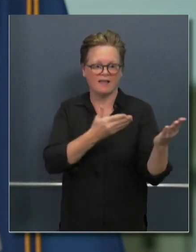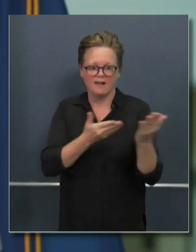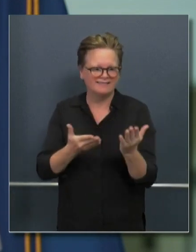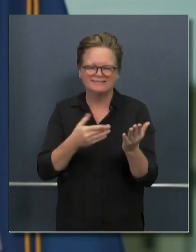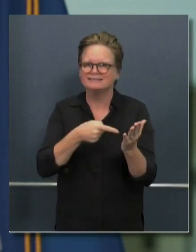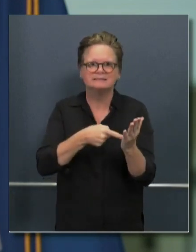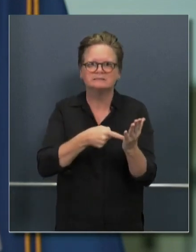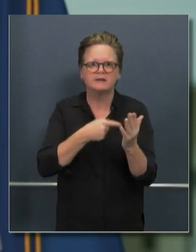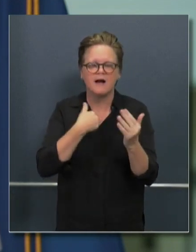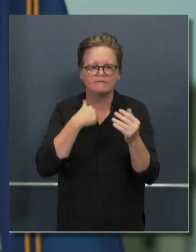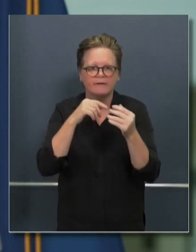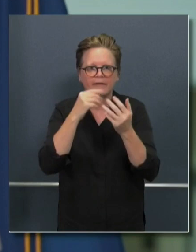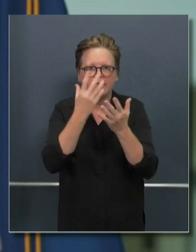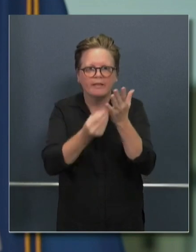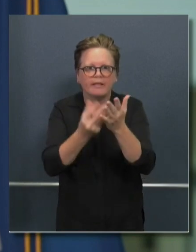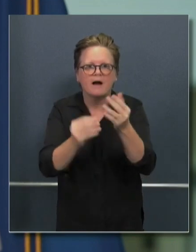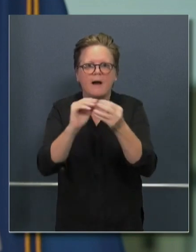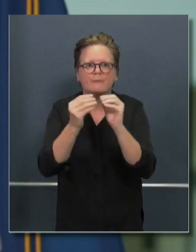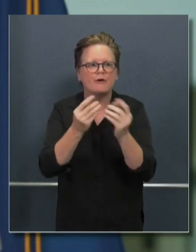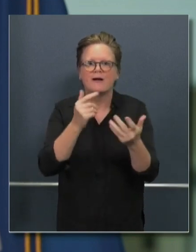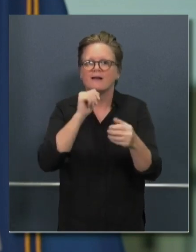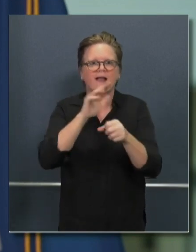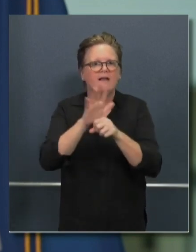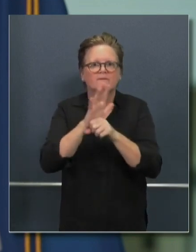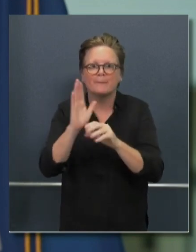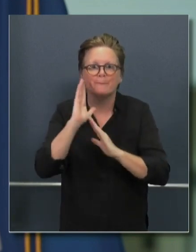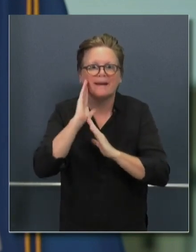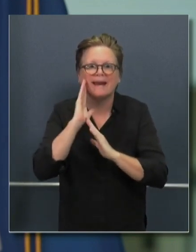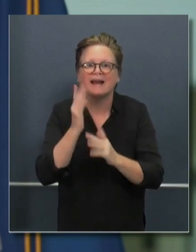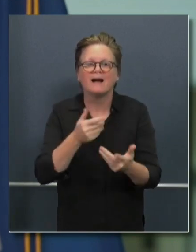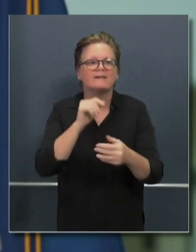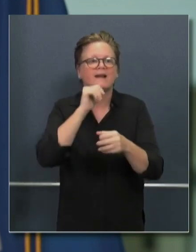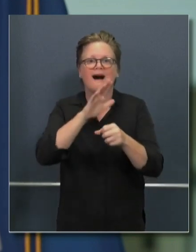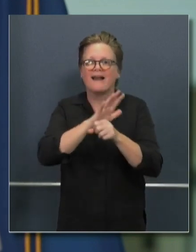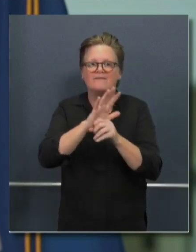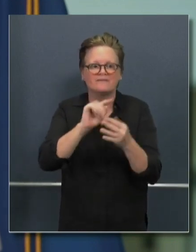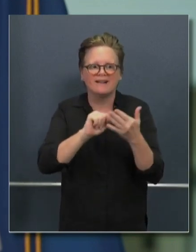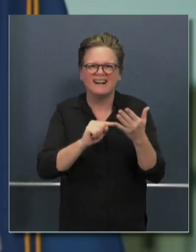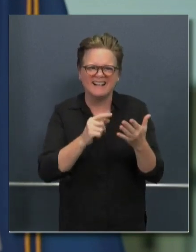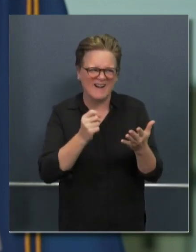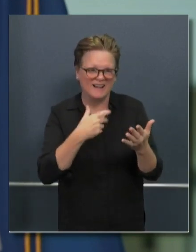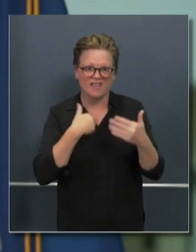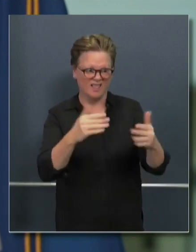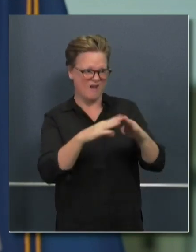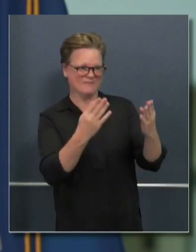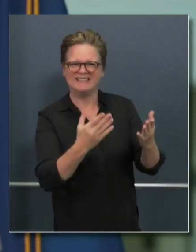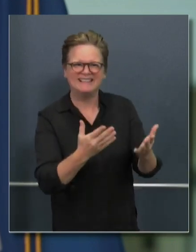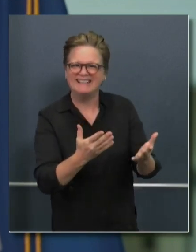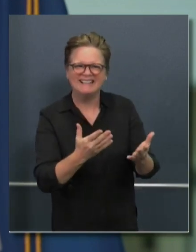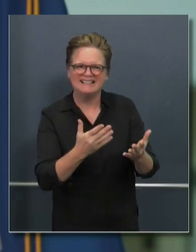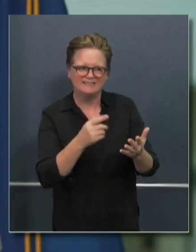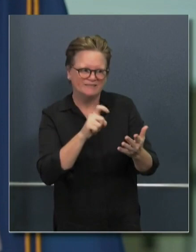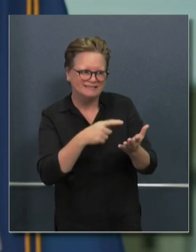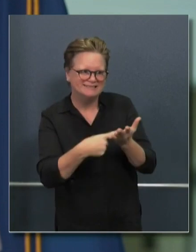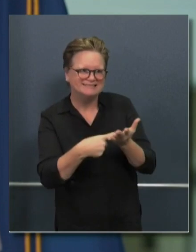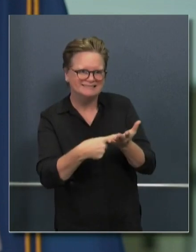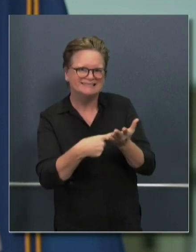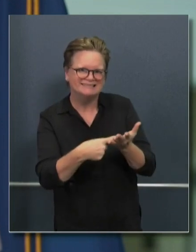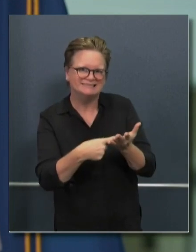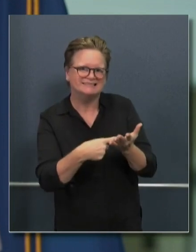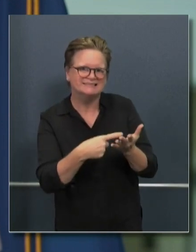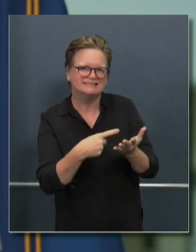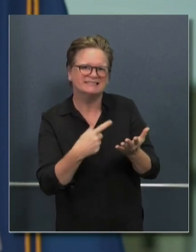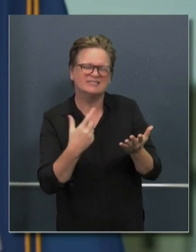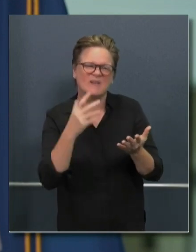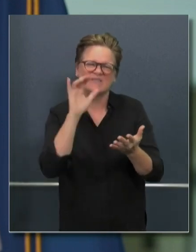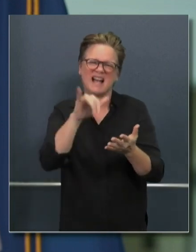be moving forward, we want to prepare to support those counties even more robustly. The purpose of the slideshow just a moment ago was to